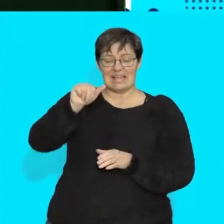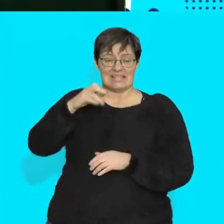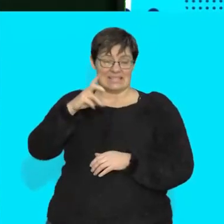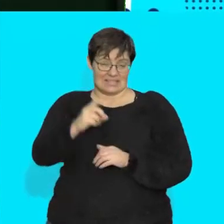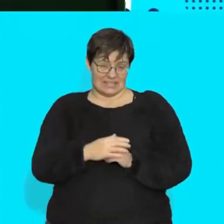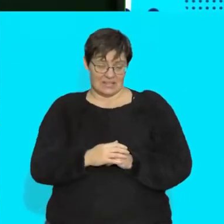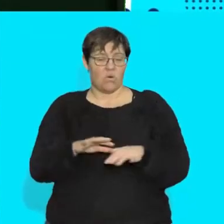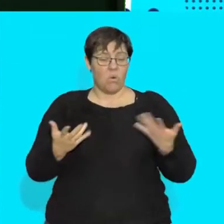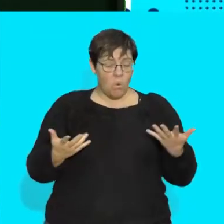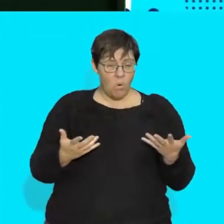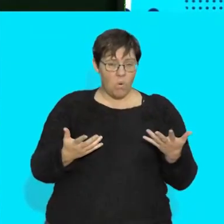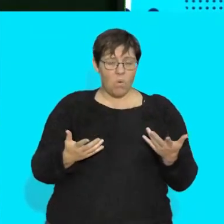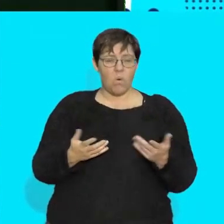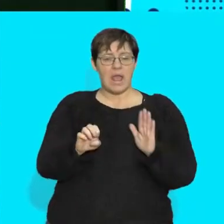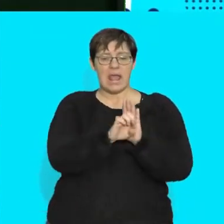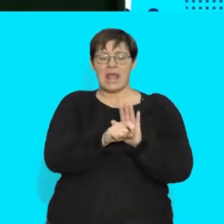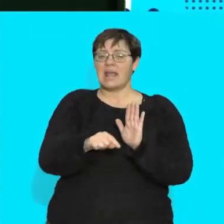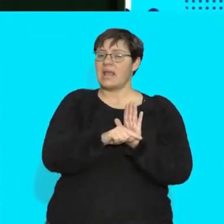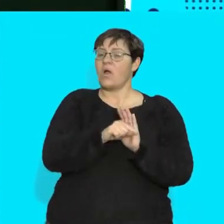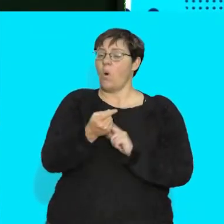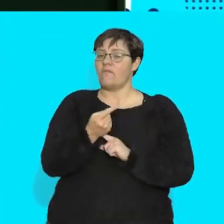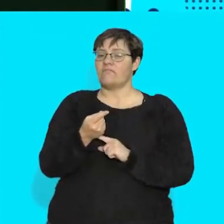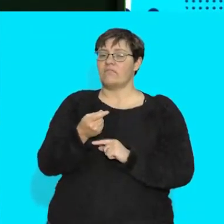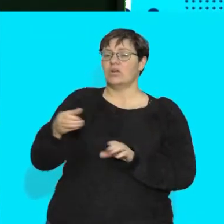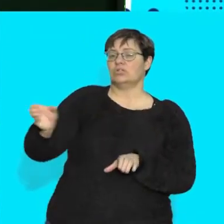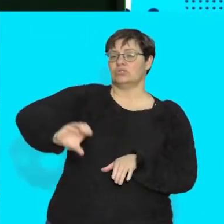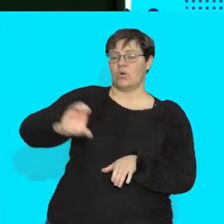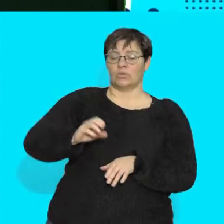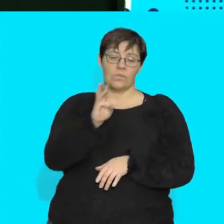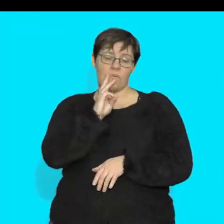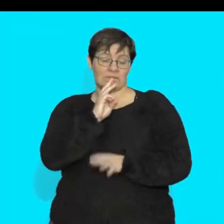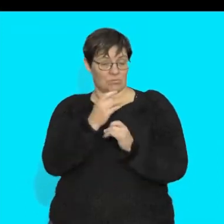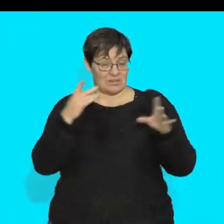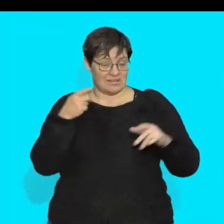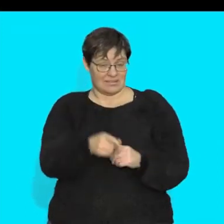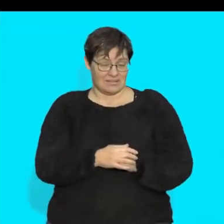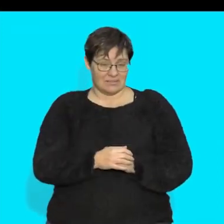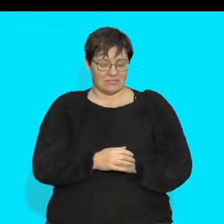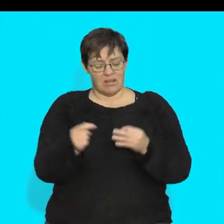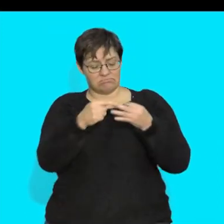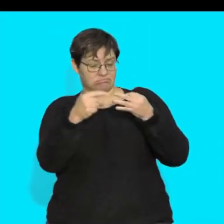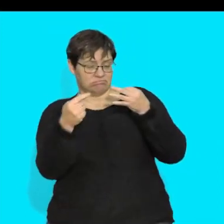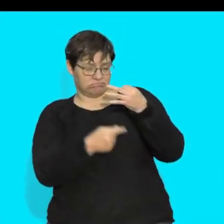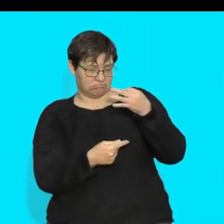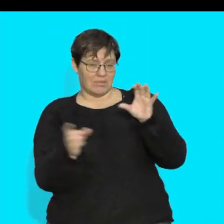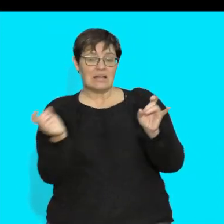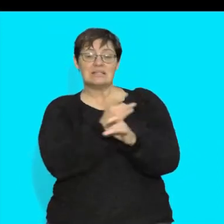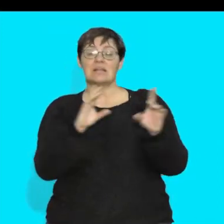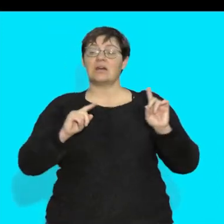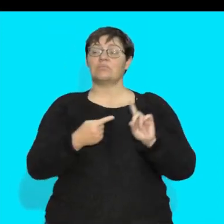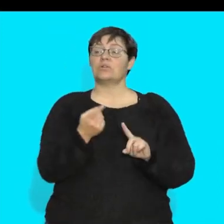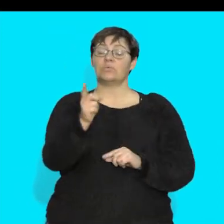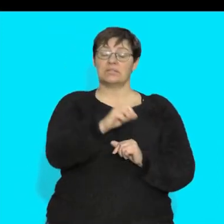even the electrolysis of salt water. And that's where we're going to start. So in all these cells, our starting